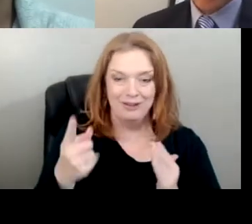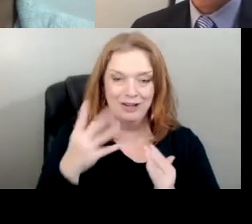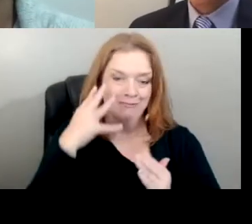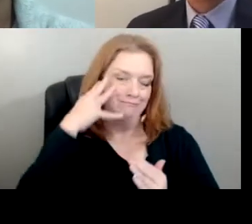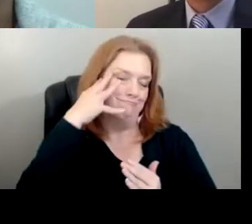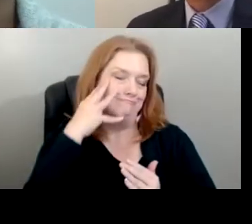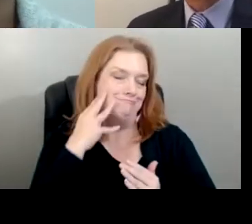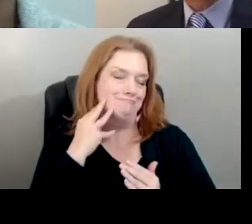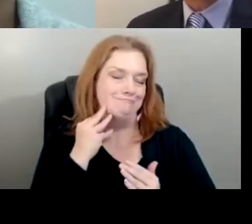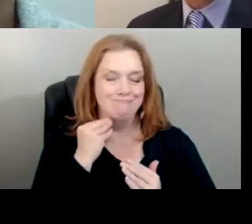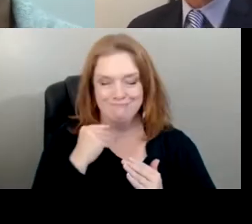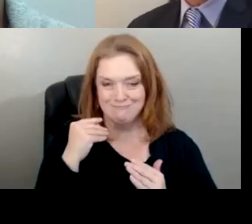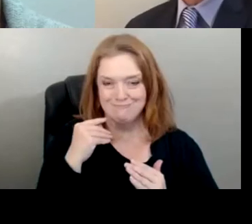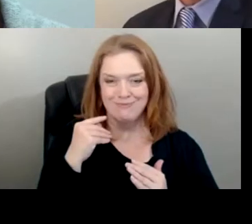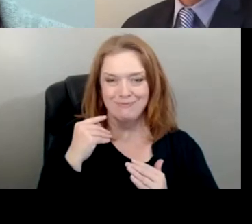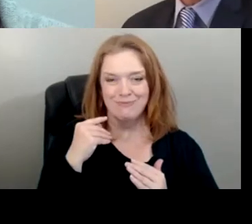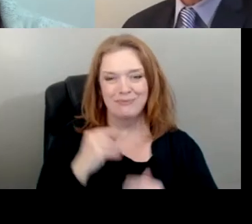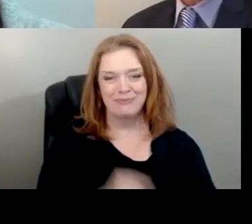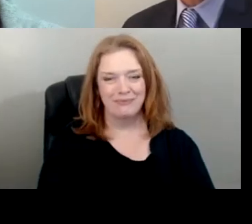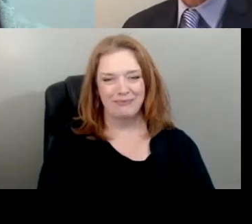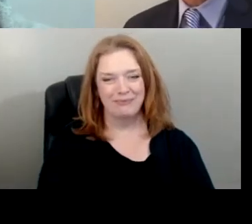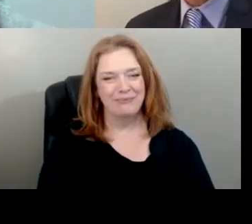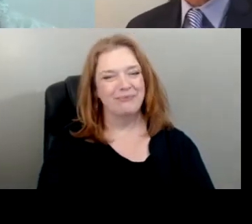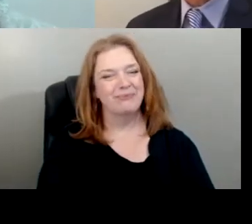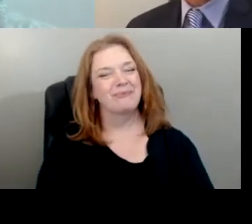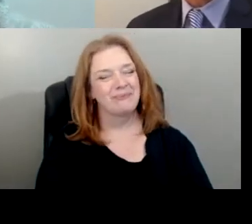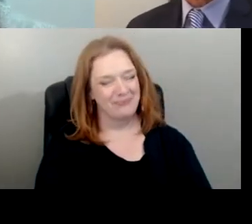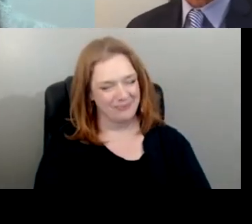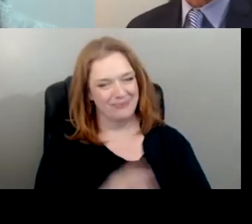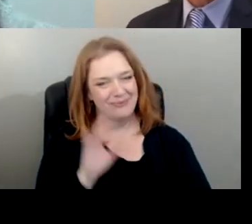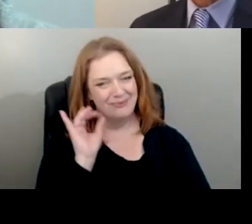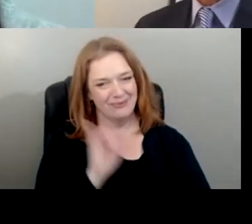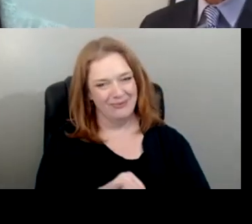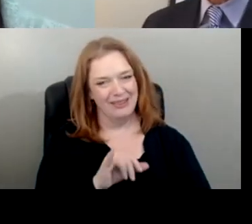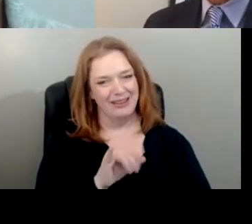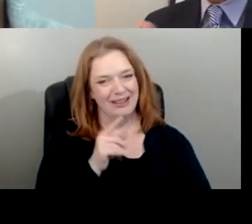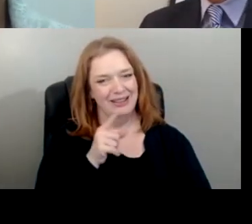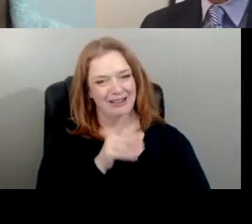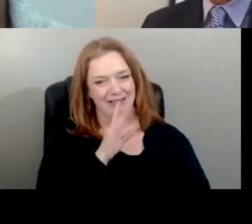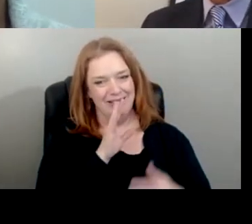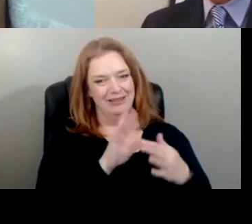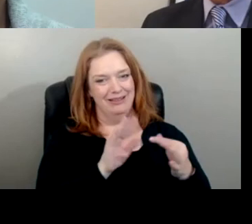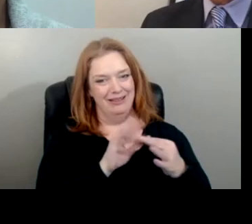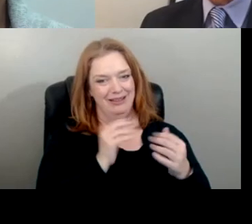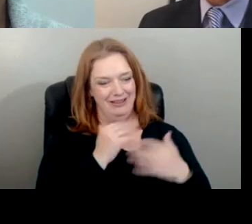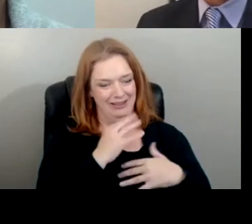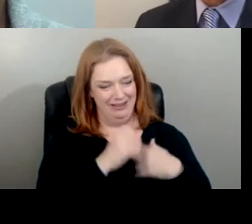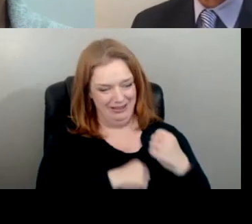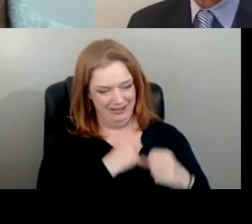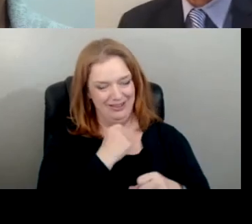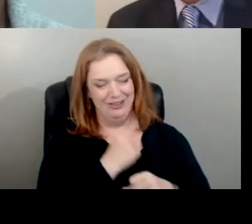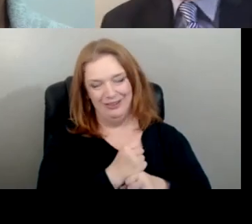us to take? How can we move forward for you? I'm in those years you're talking about getting to one day,